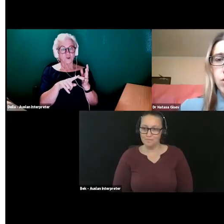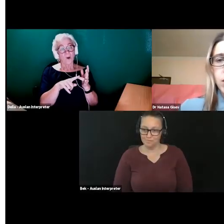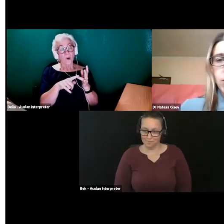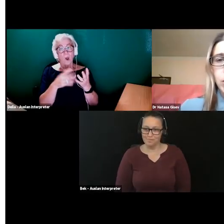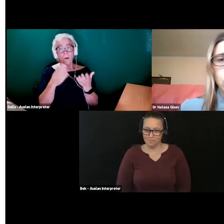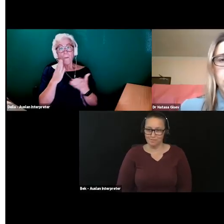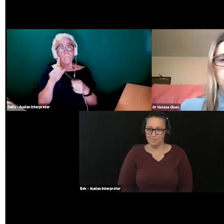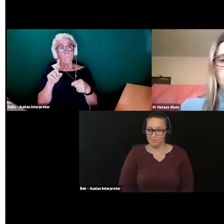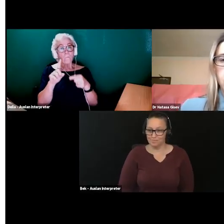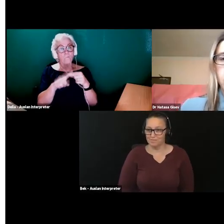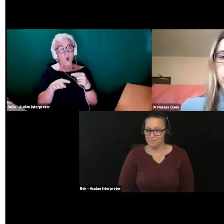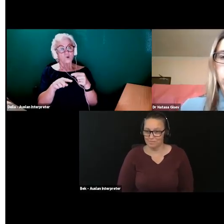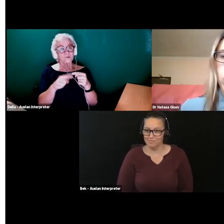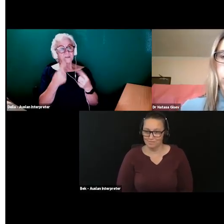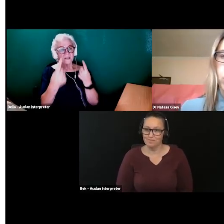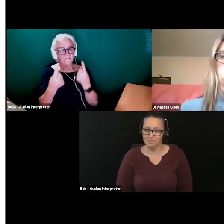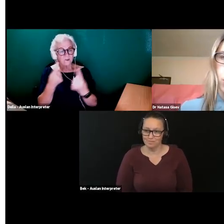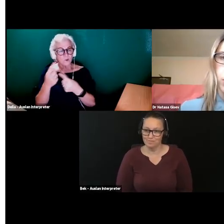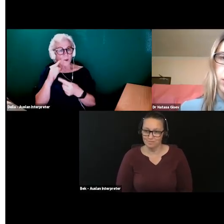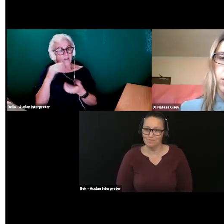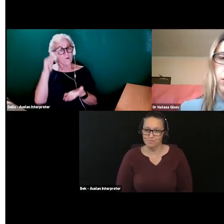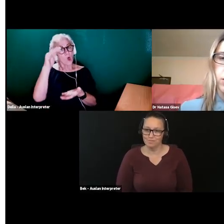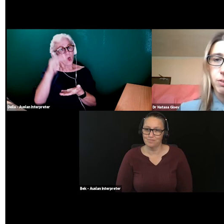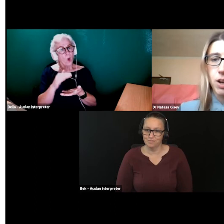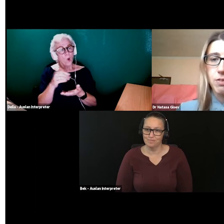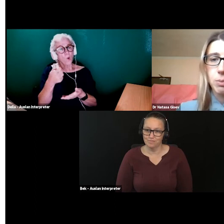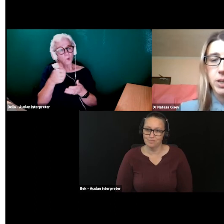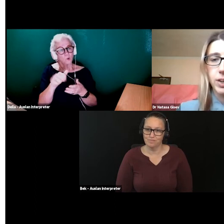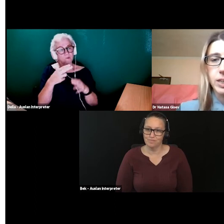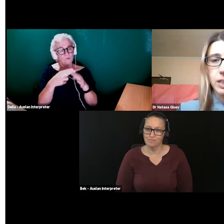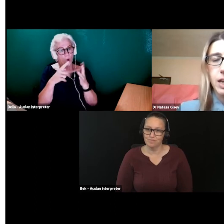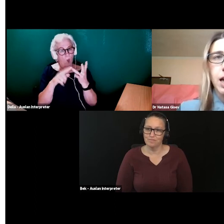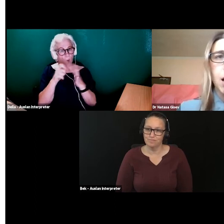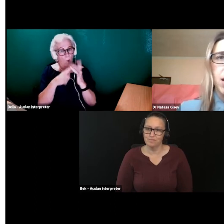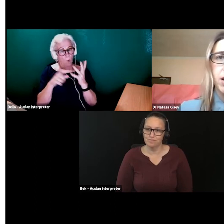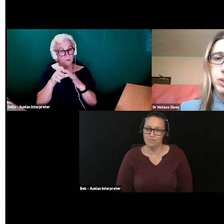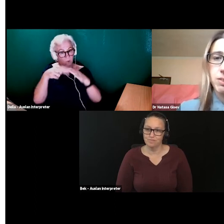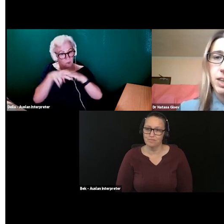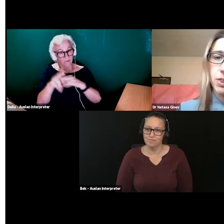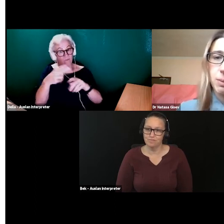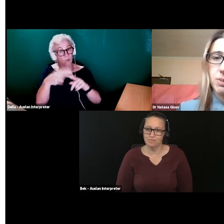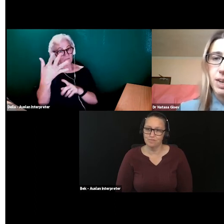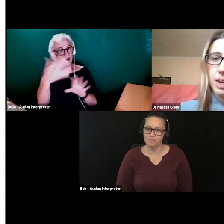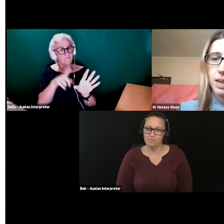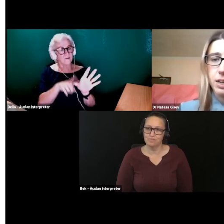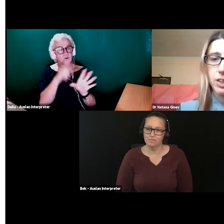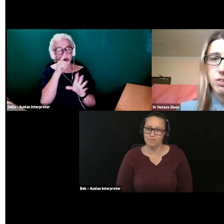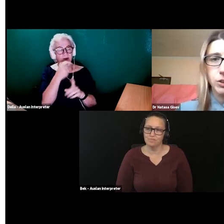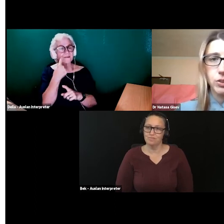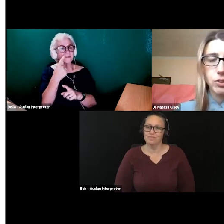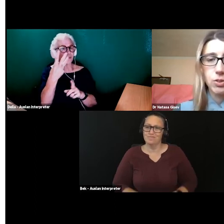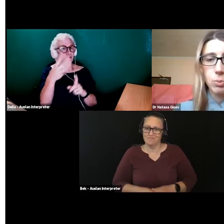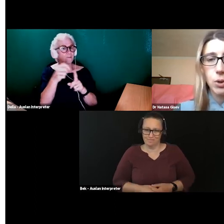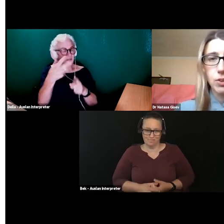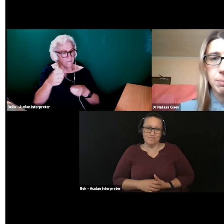Overall, most individuals had relatively low use of opioids over the 5-year period. And as we can see, 3% had